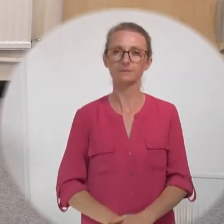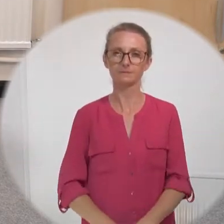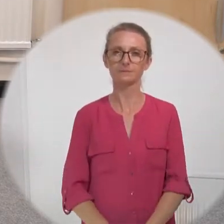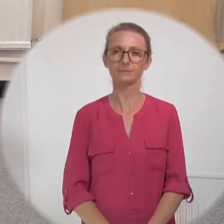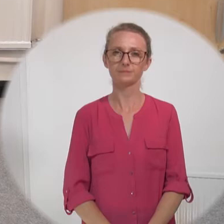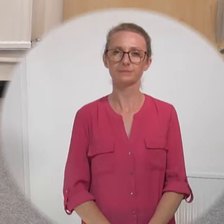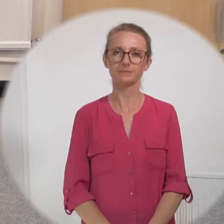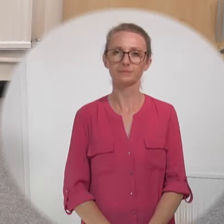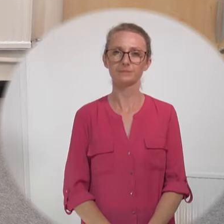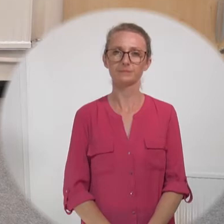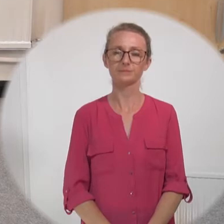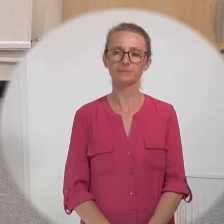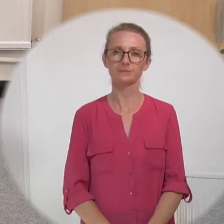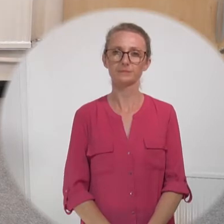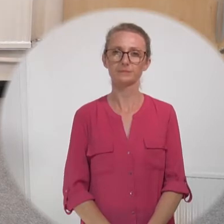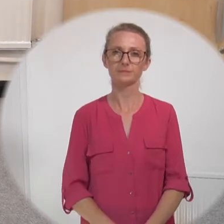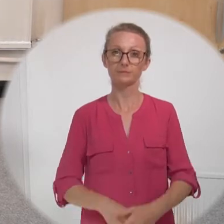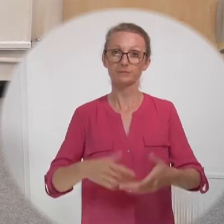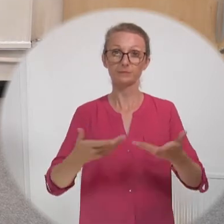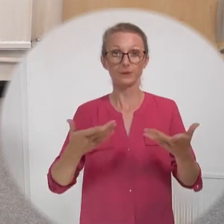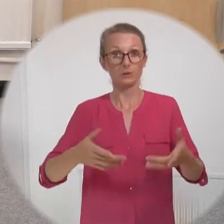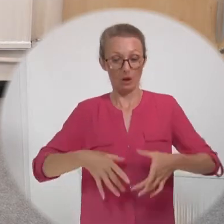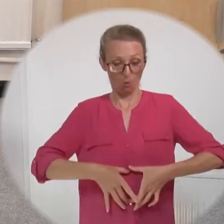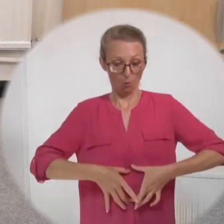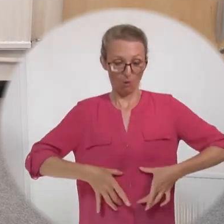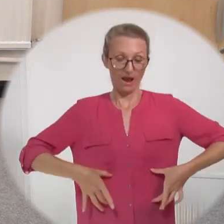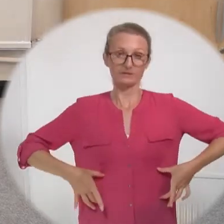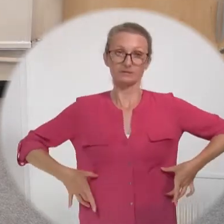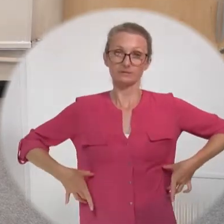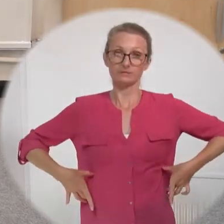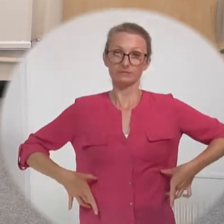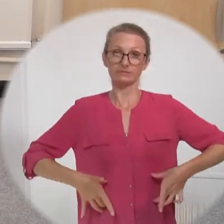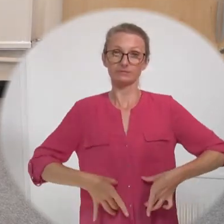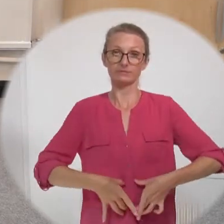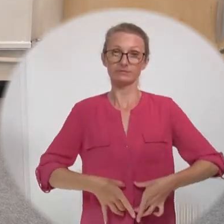So now we're going to be looking at our waist. So this is this area here.